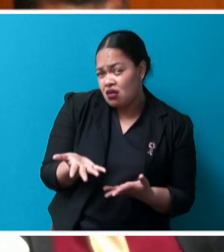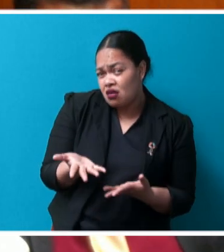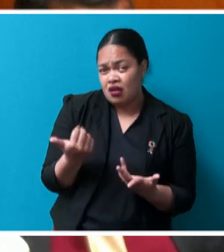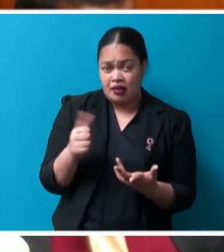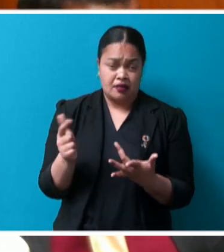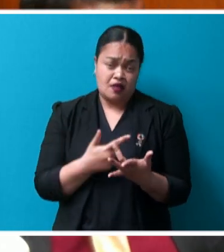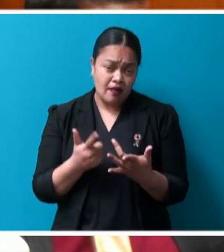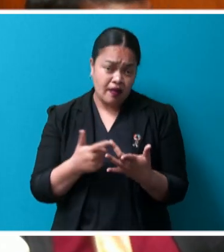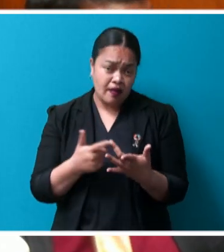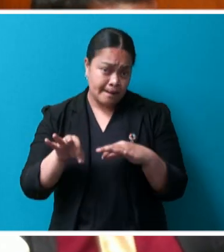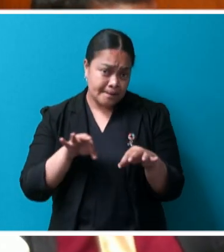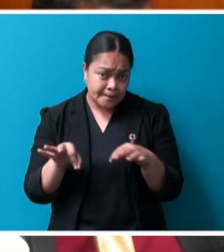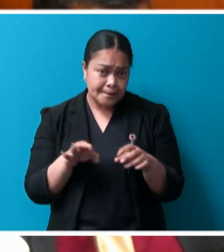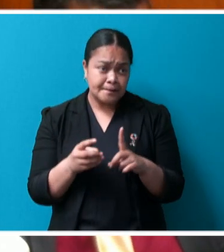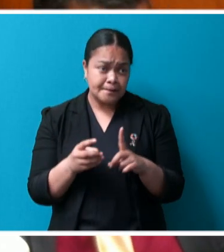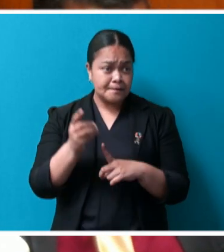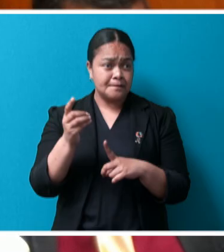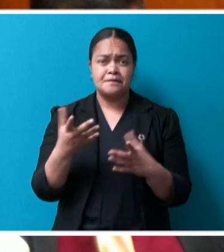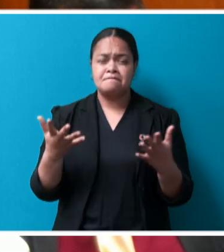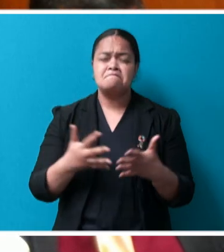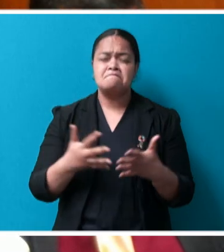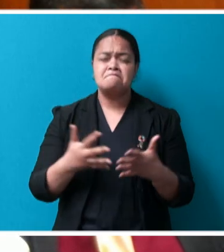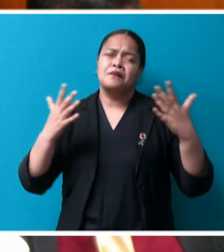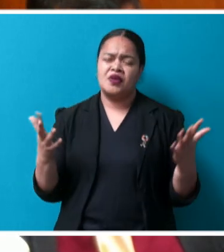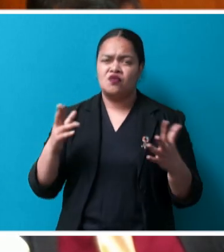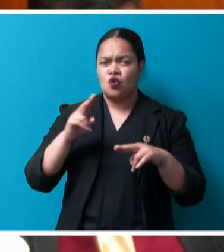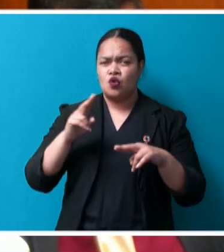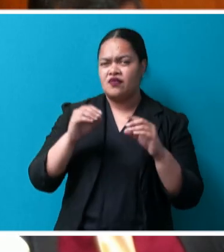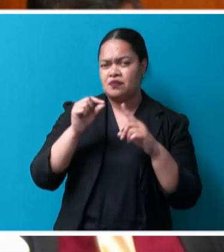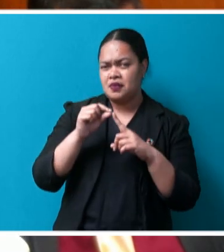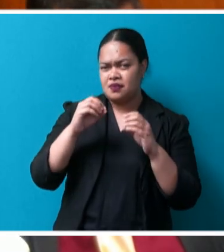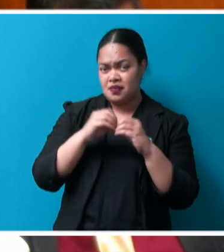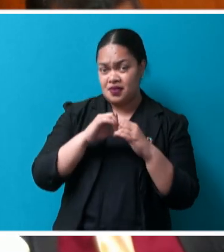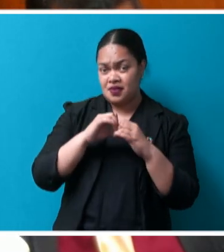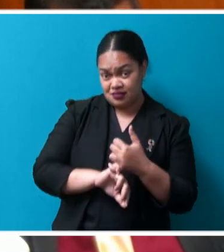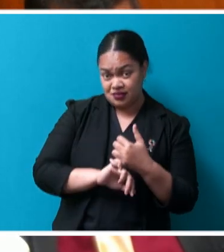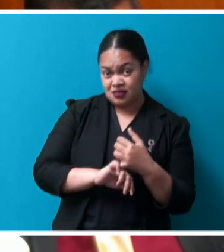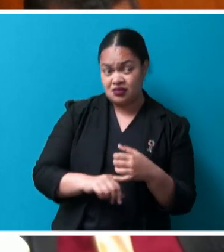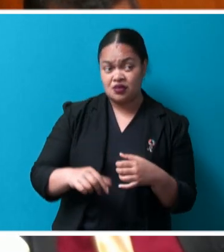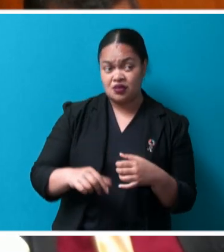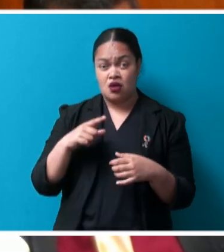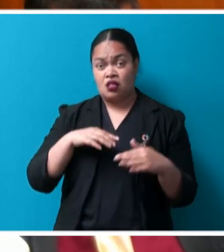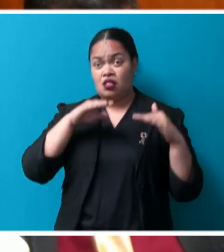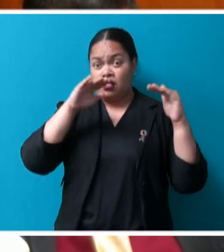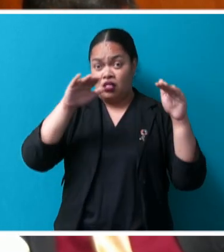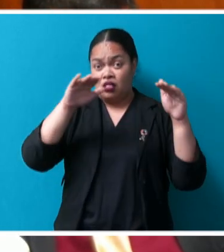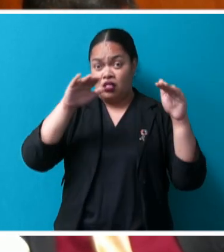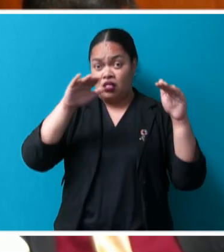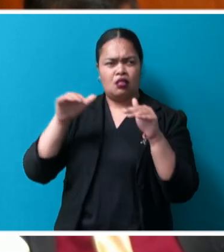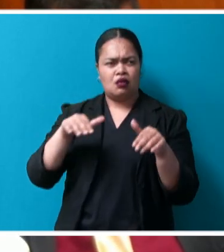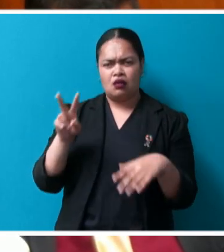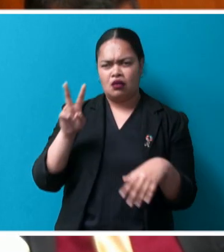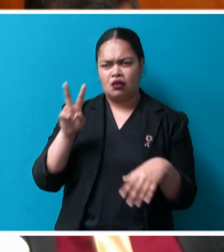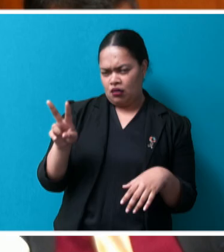plans to develop another bigger warehouse for FPBS? Because the way things are stacked in the warehouse at the moment, that's also one